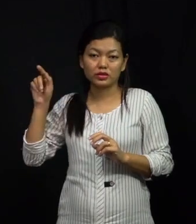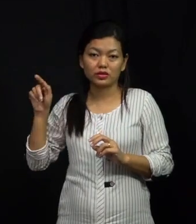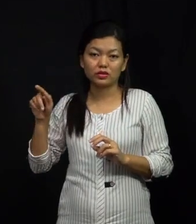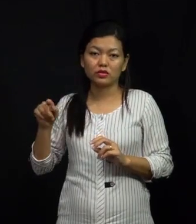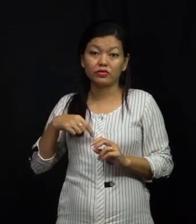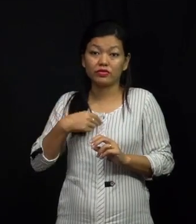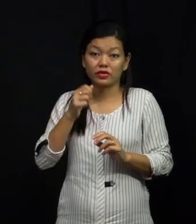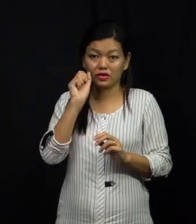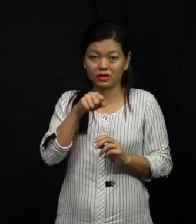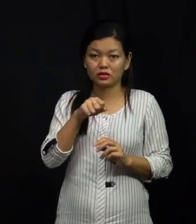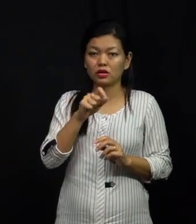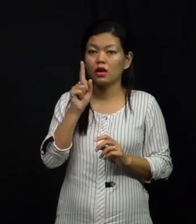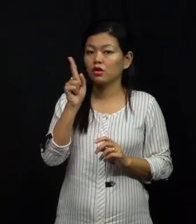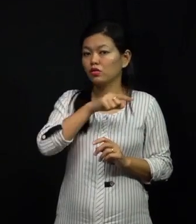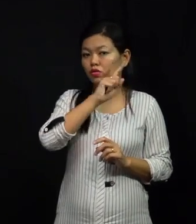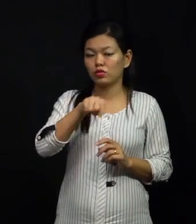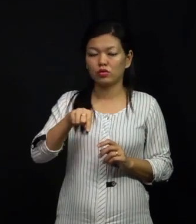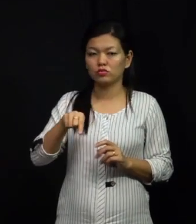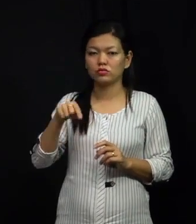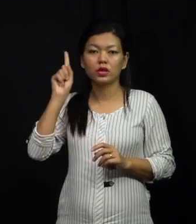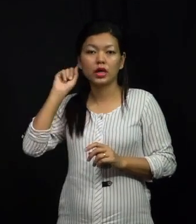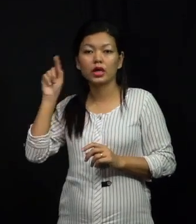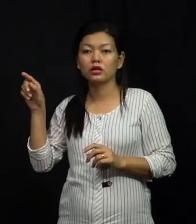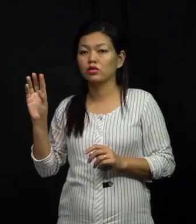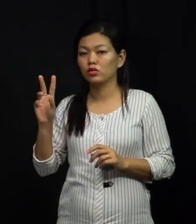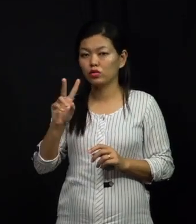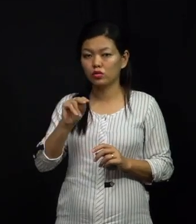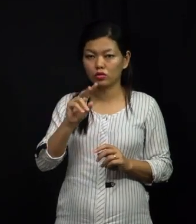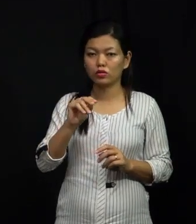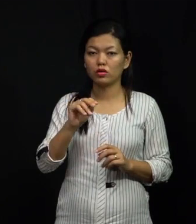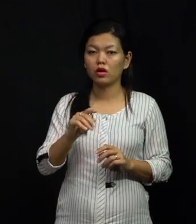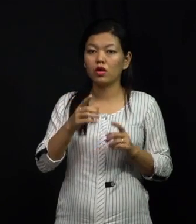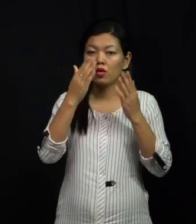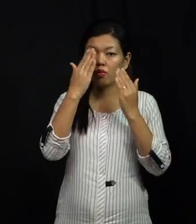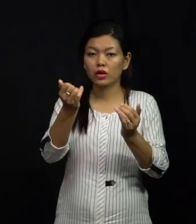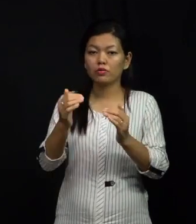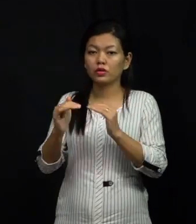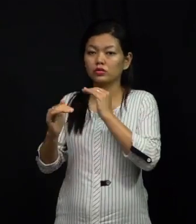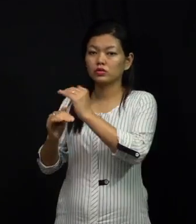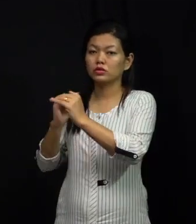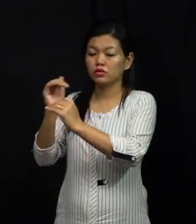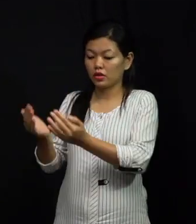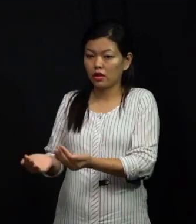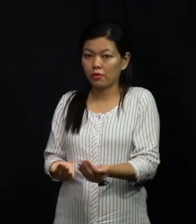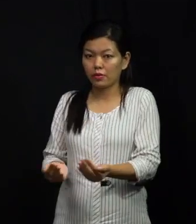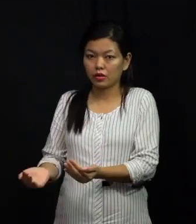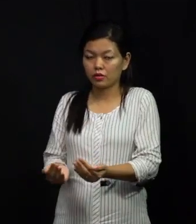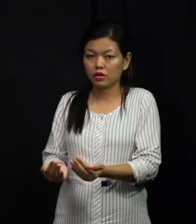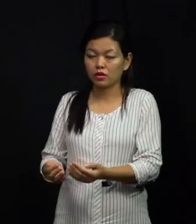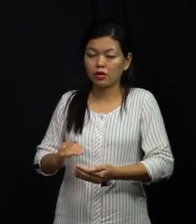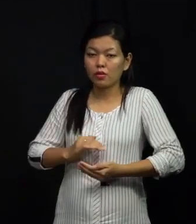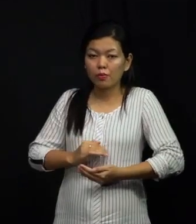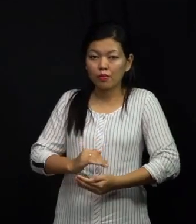that in this infancy stage, or in babies, no development occurs. But we all know that